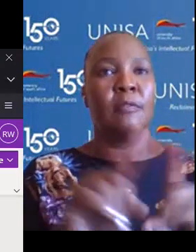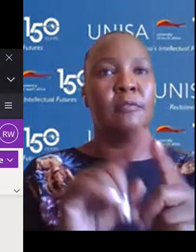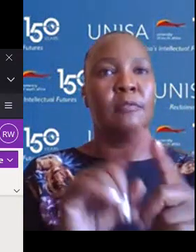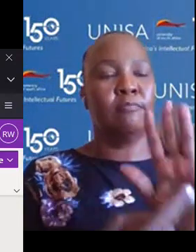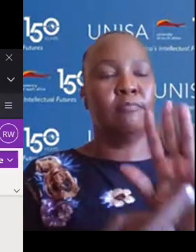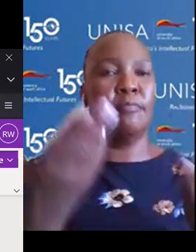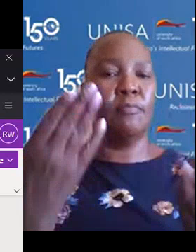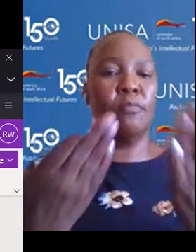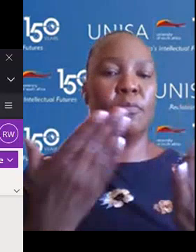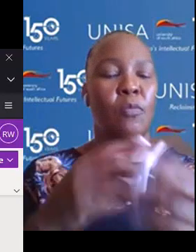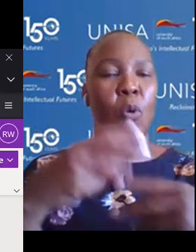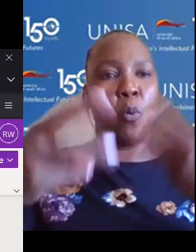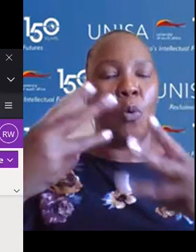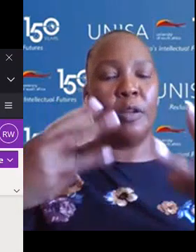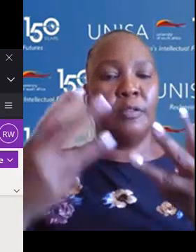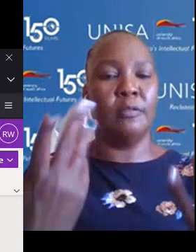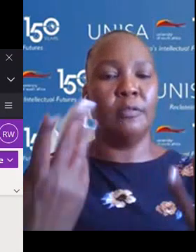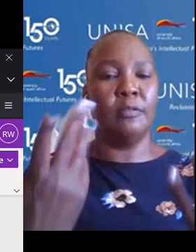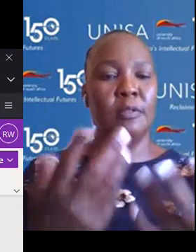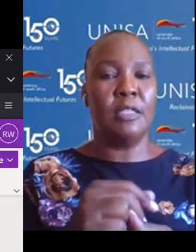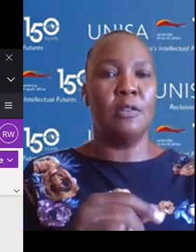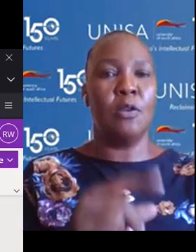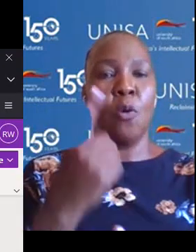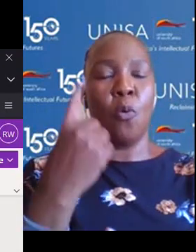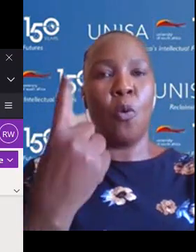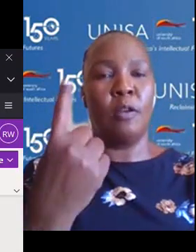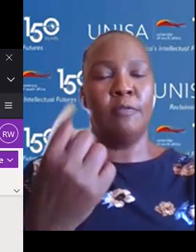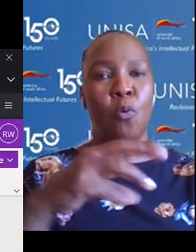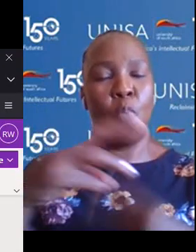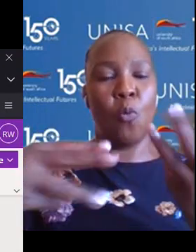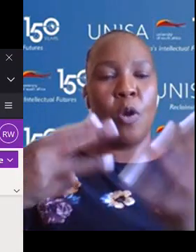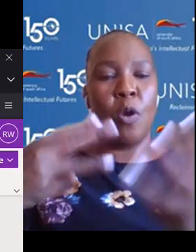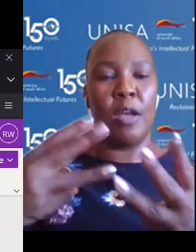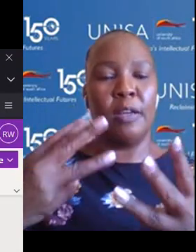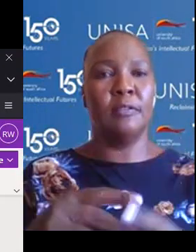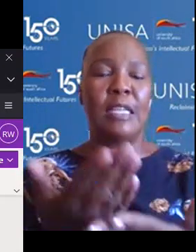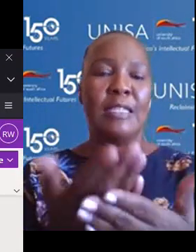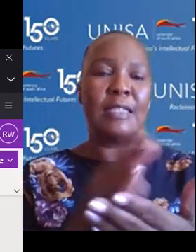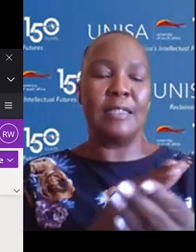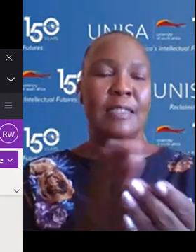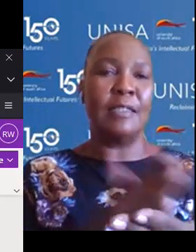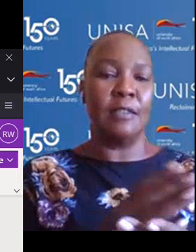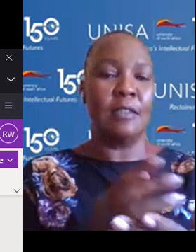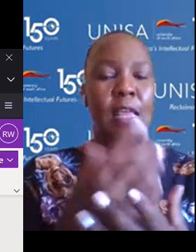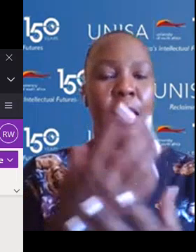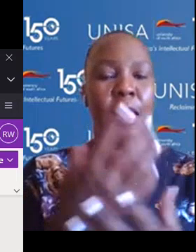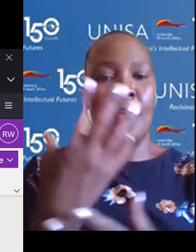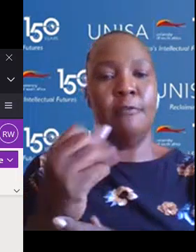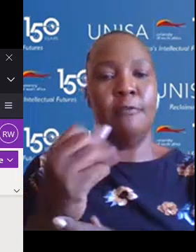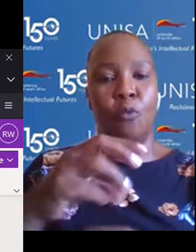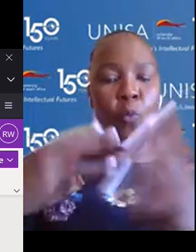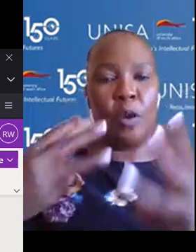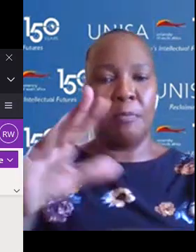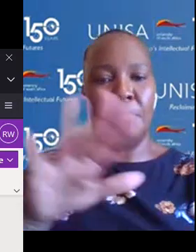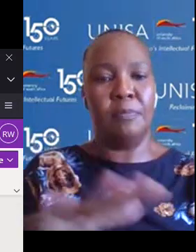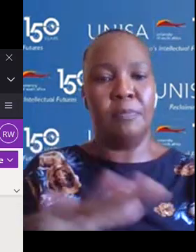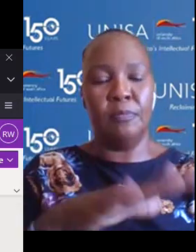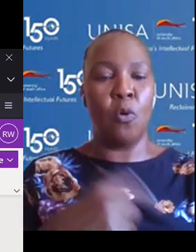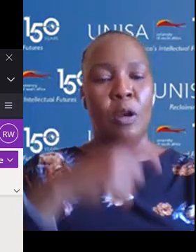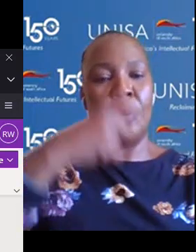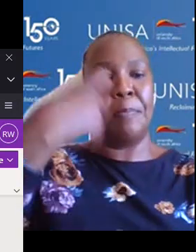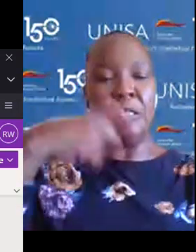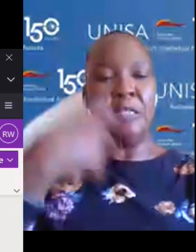when you do work one, for instance, you'll have one, say, for your work, and then you'll have all the sections that contains your workplace, or you might even have a personal